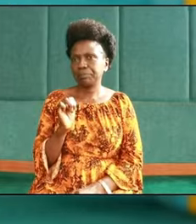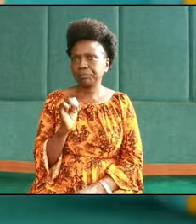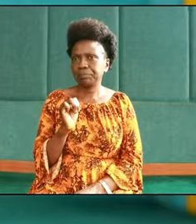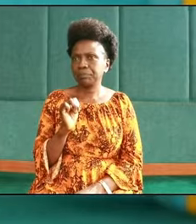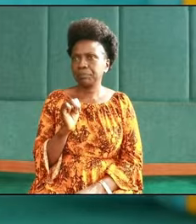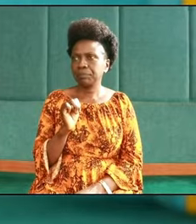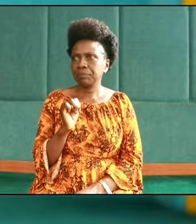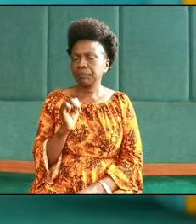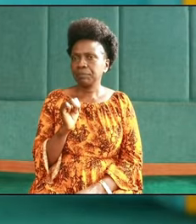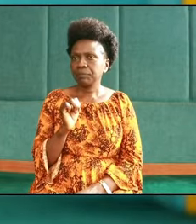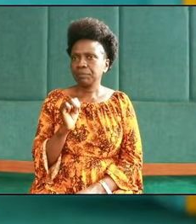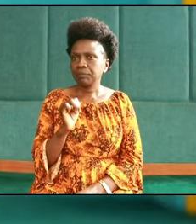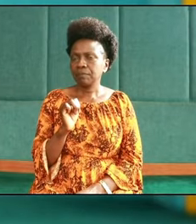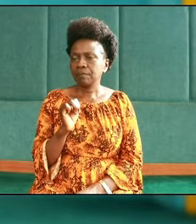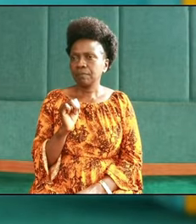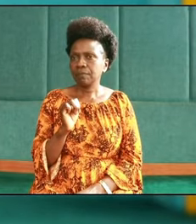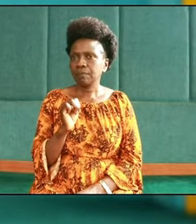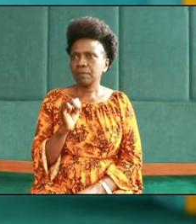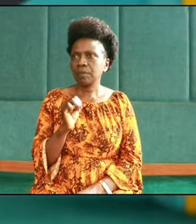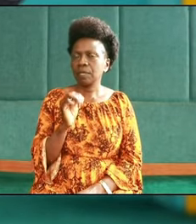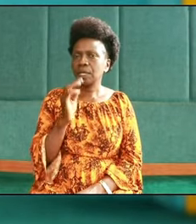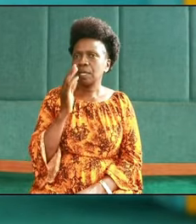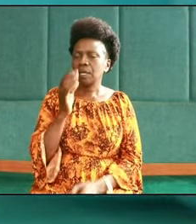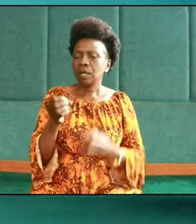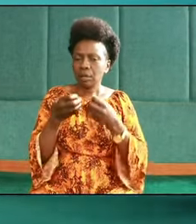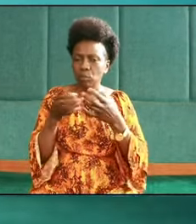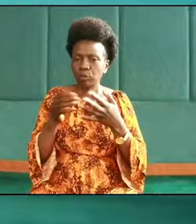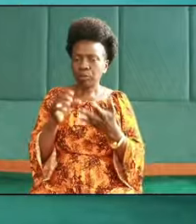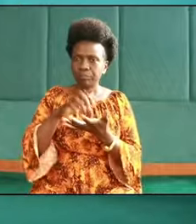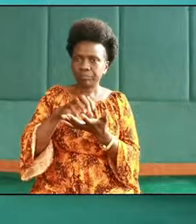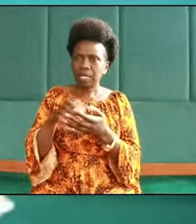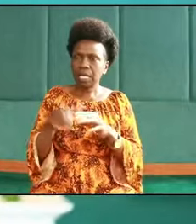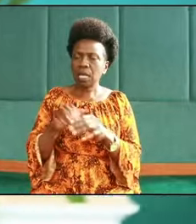he is not returning. In most cases,